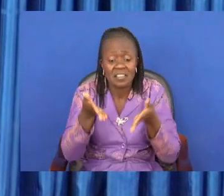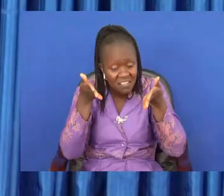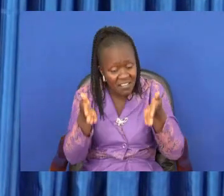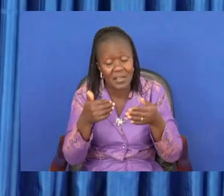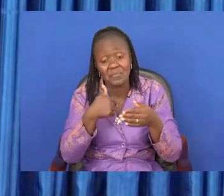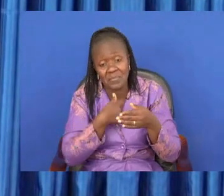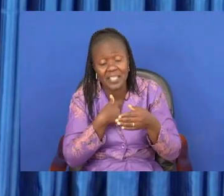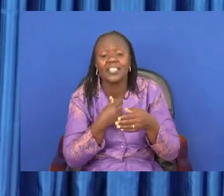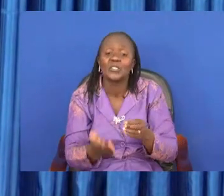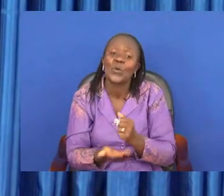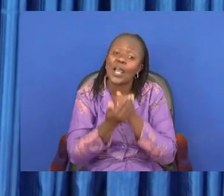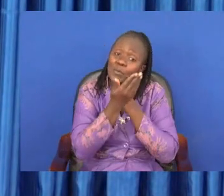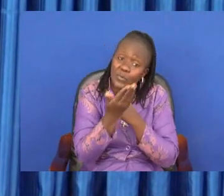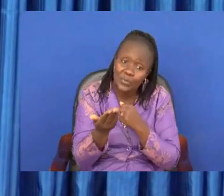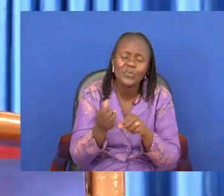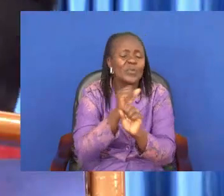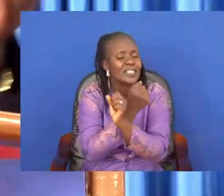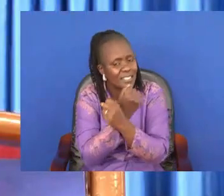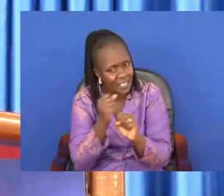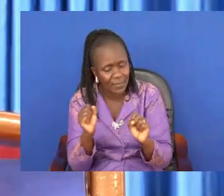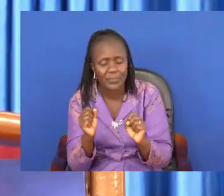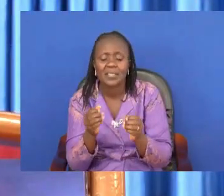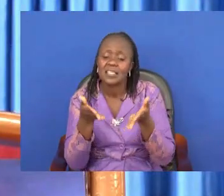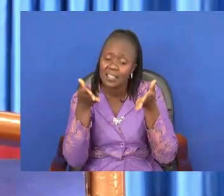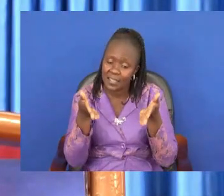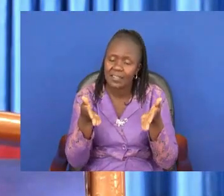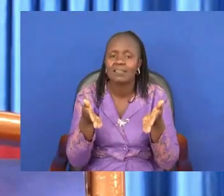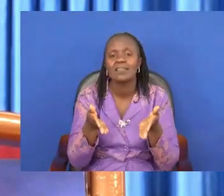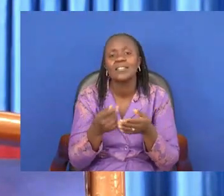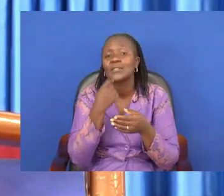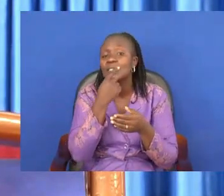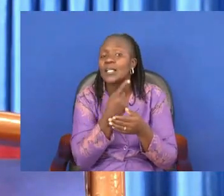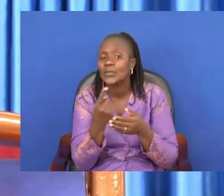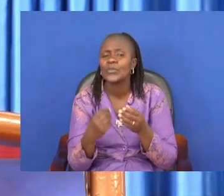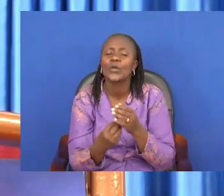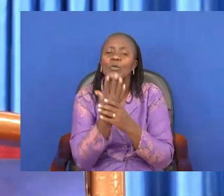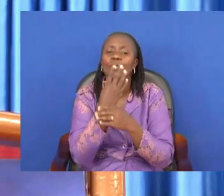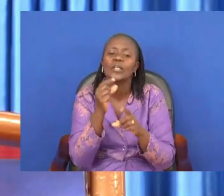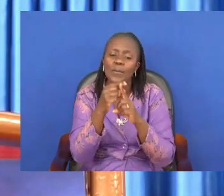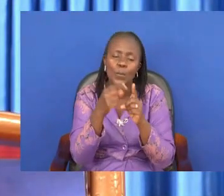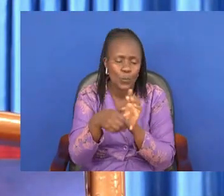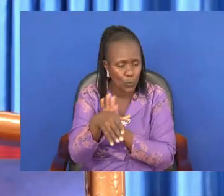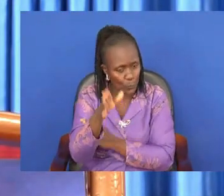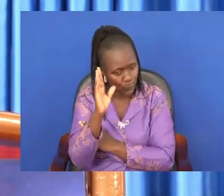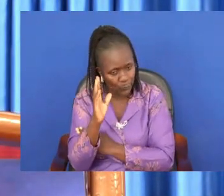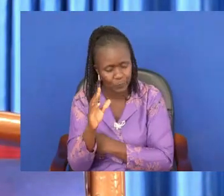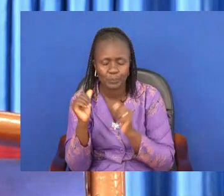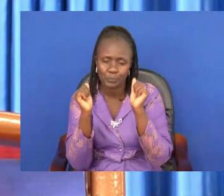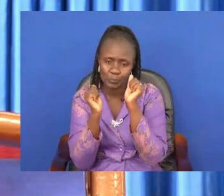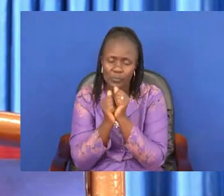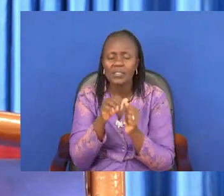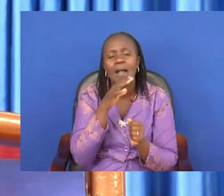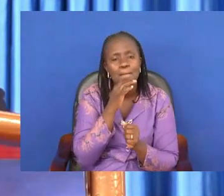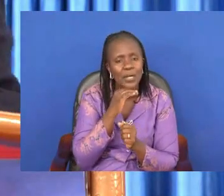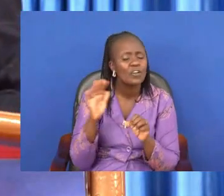here to make sure that you are safe. I am here to make sure that you are growing in the word of God. Paul was a